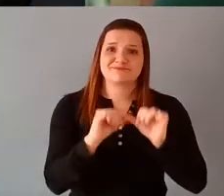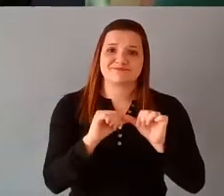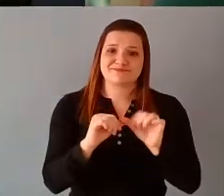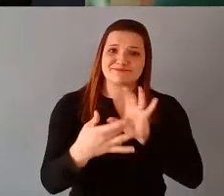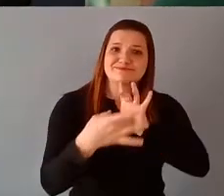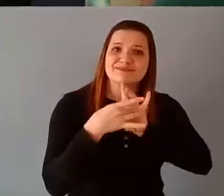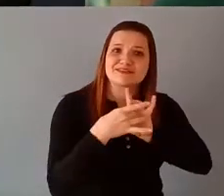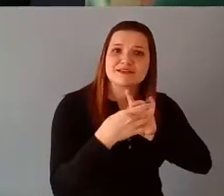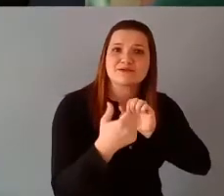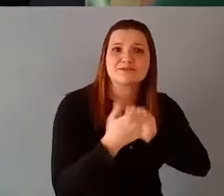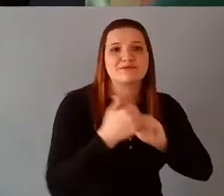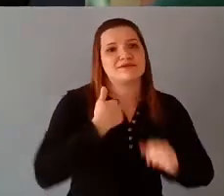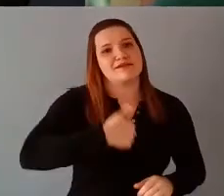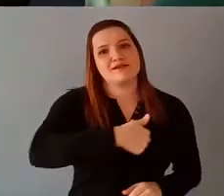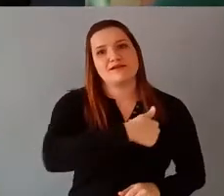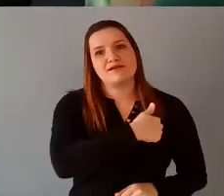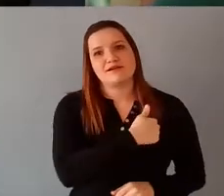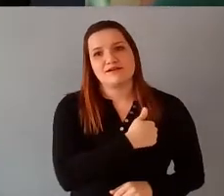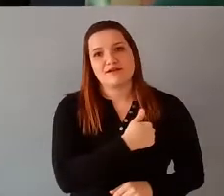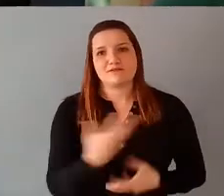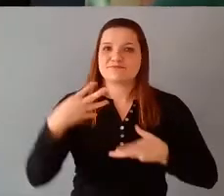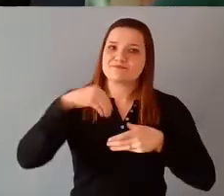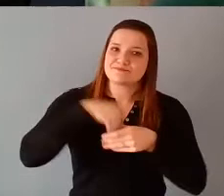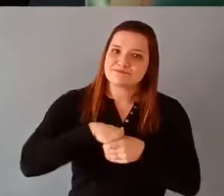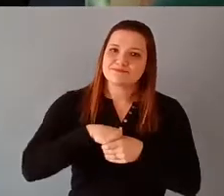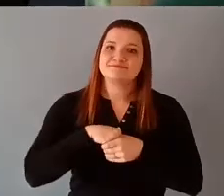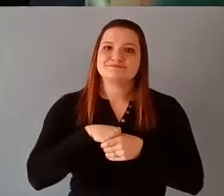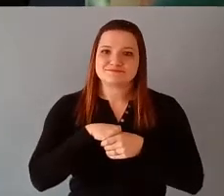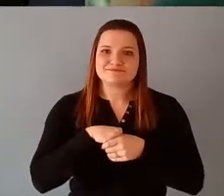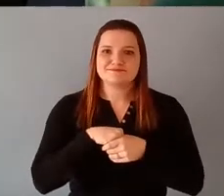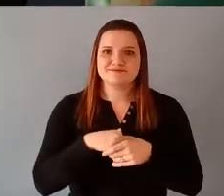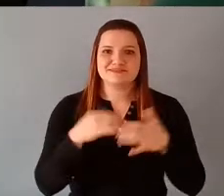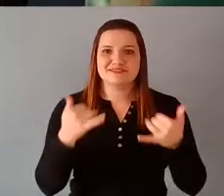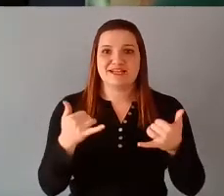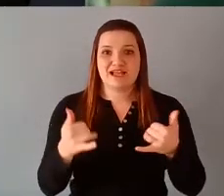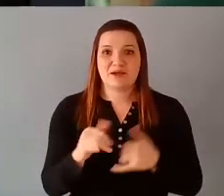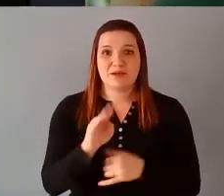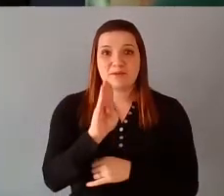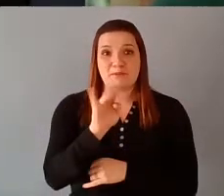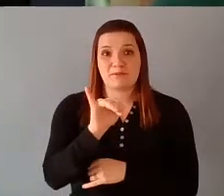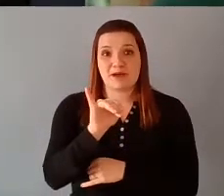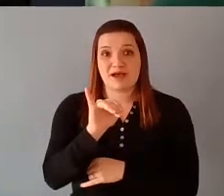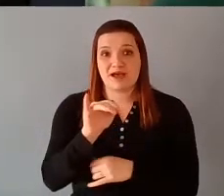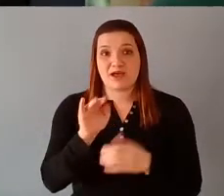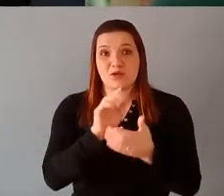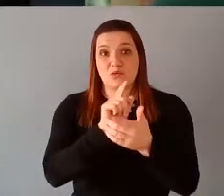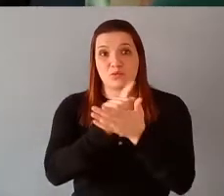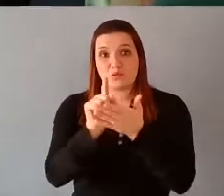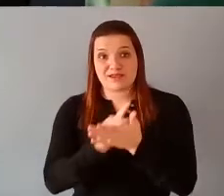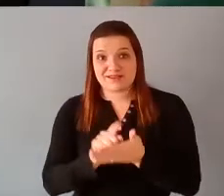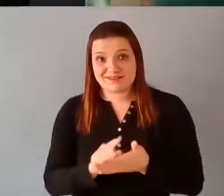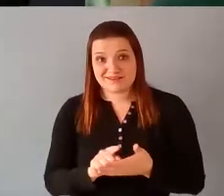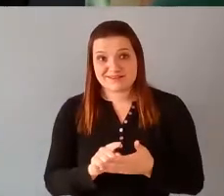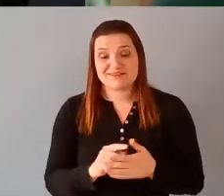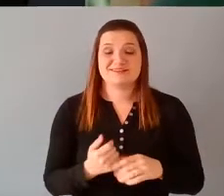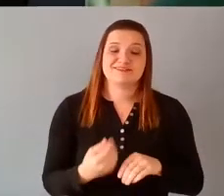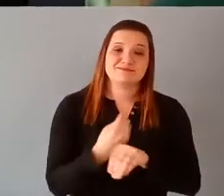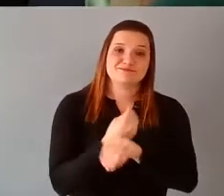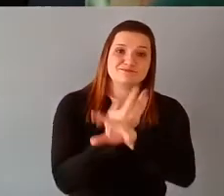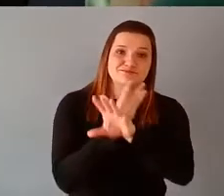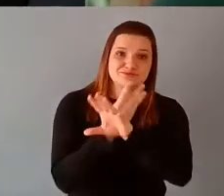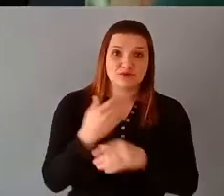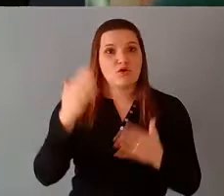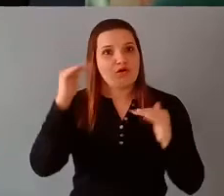us and participating in these now bi-weekly calls. Hopefully you continue to find them informative and